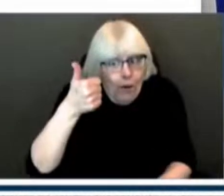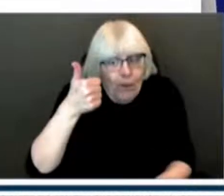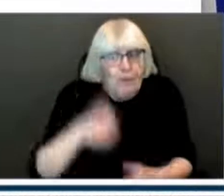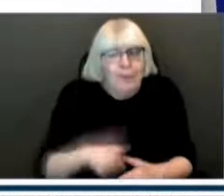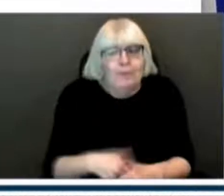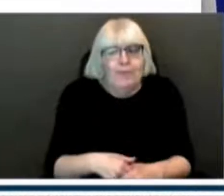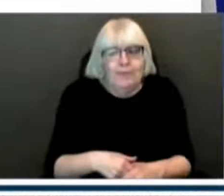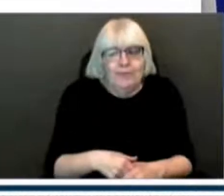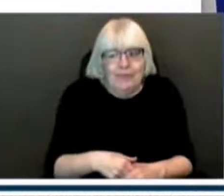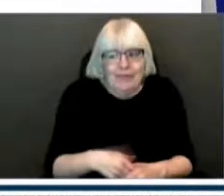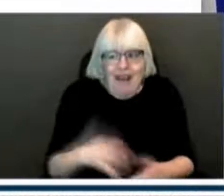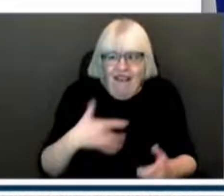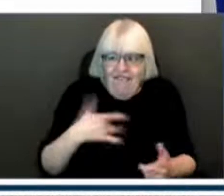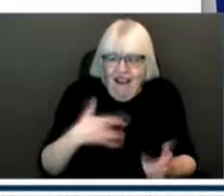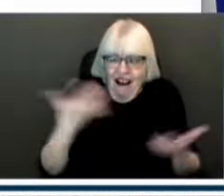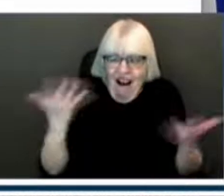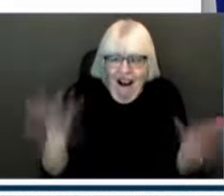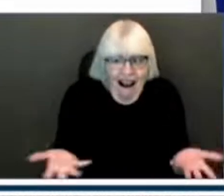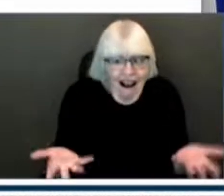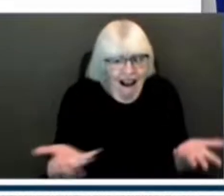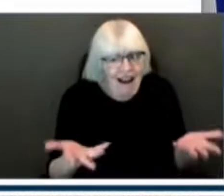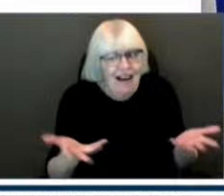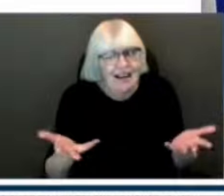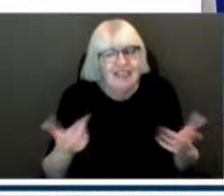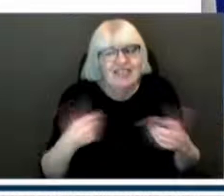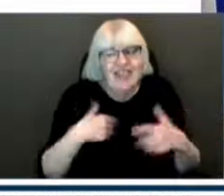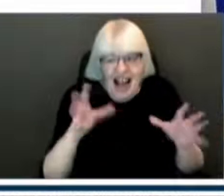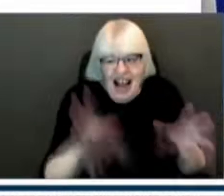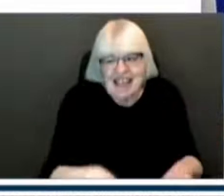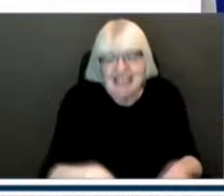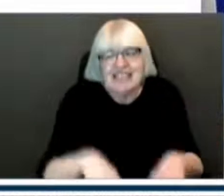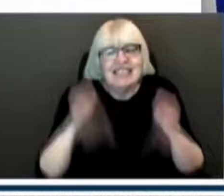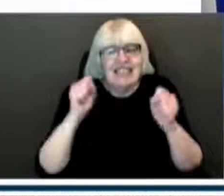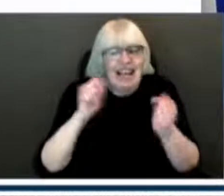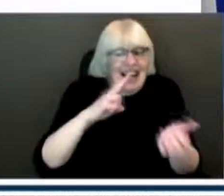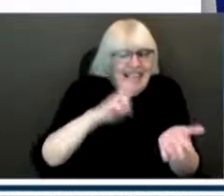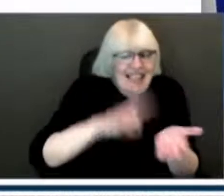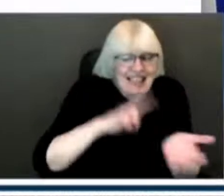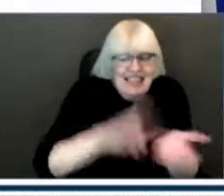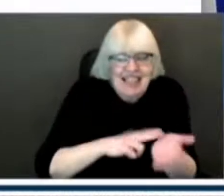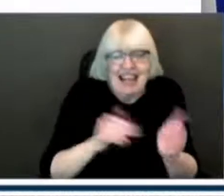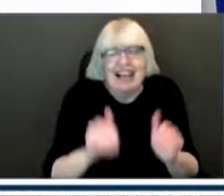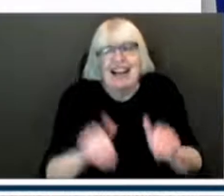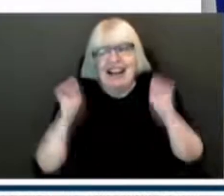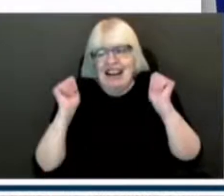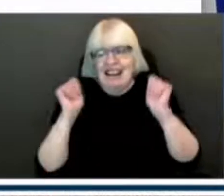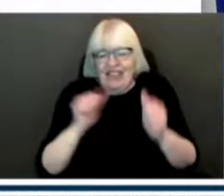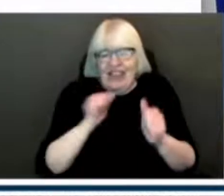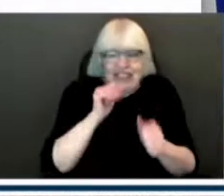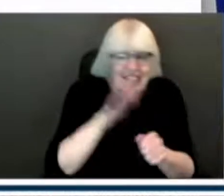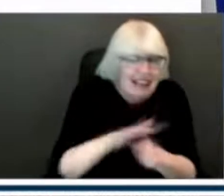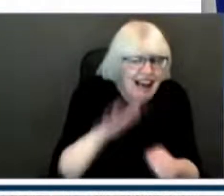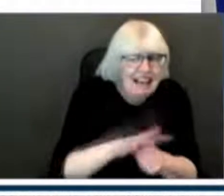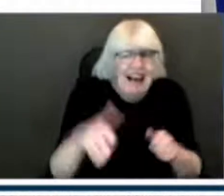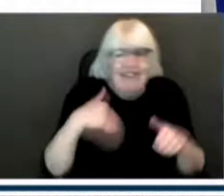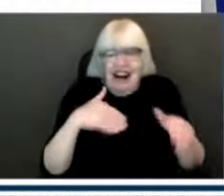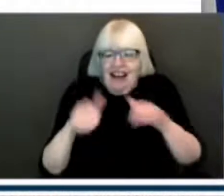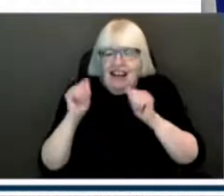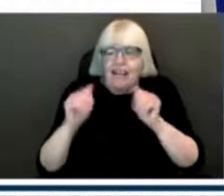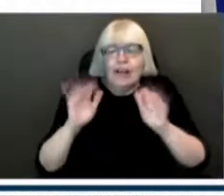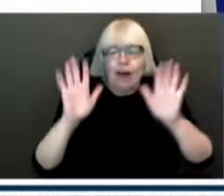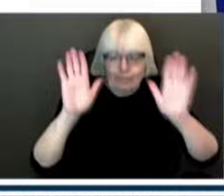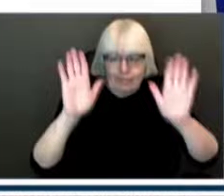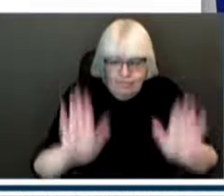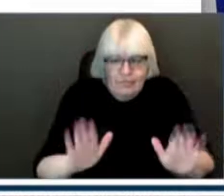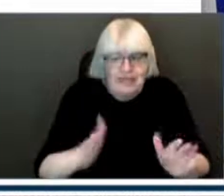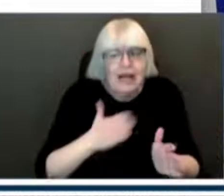point that you left the profession, please come back. We need you now more than ever. We want you, we need you, we value you, and